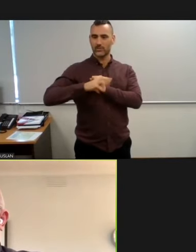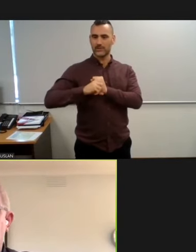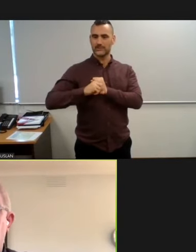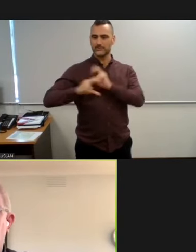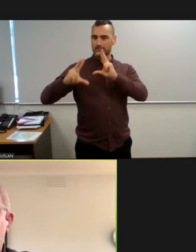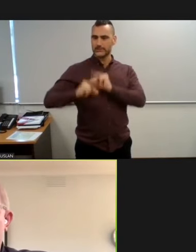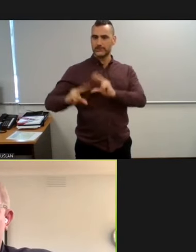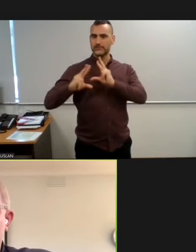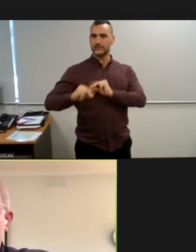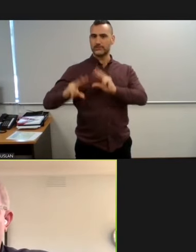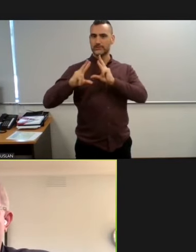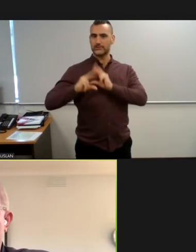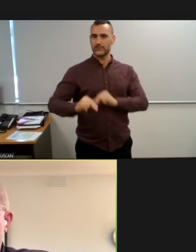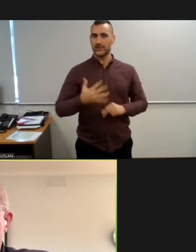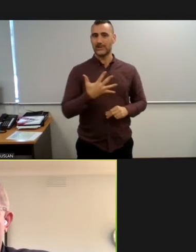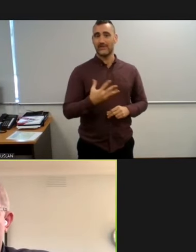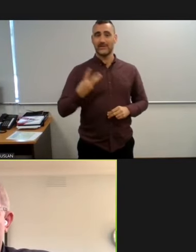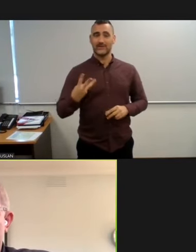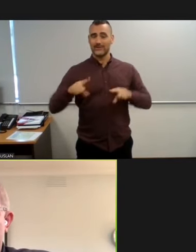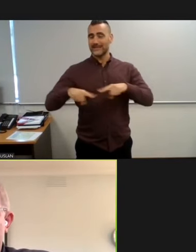I don't know, people may have seen